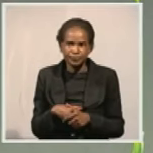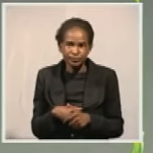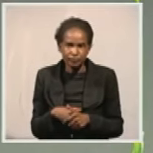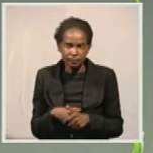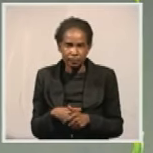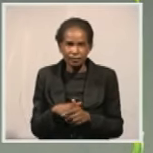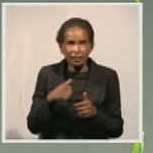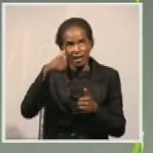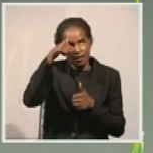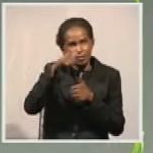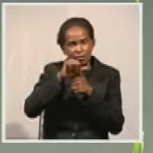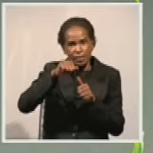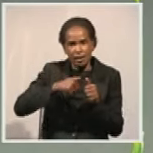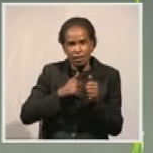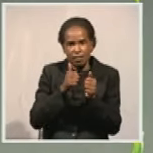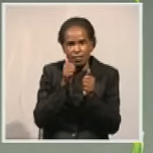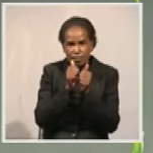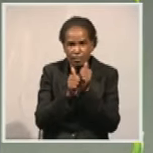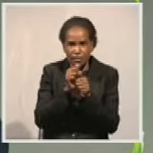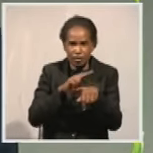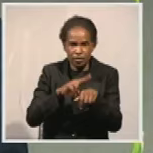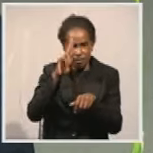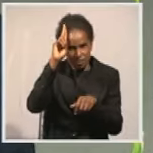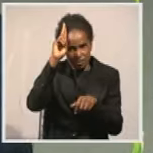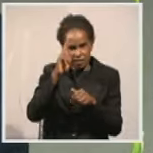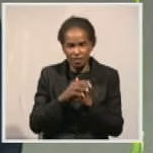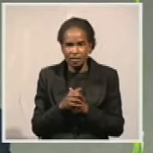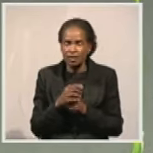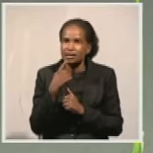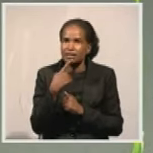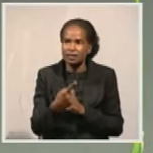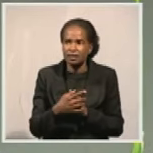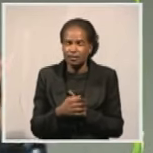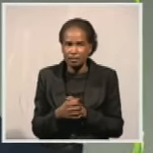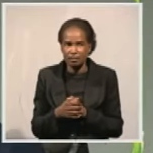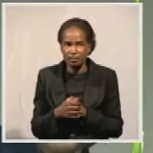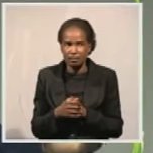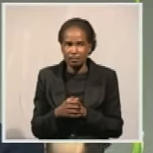our dear brother, Dr. Hage Geingob, saying,